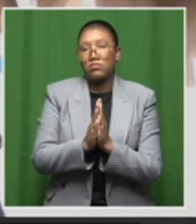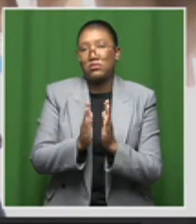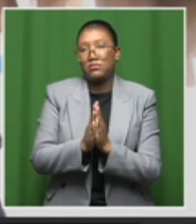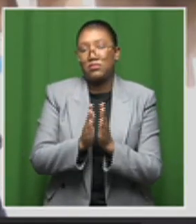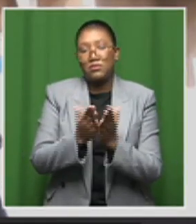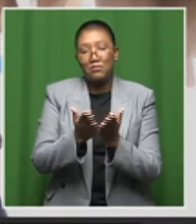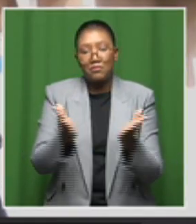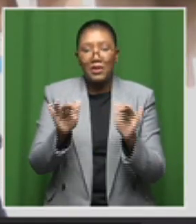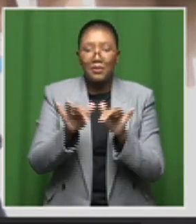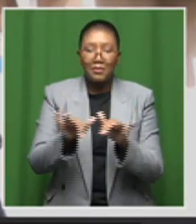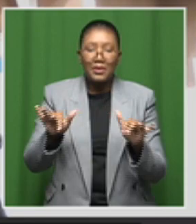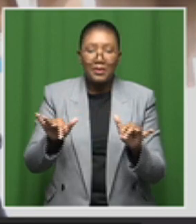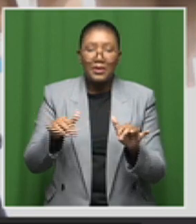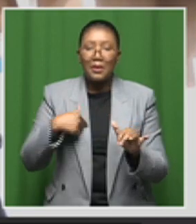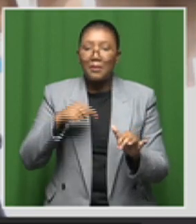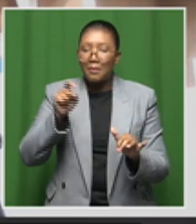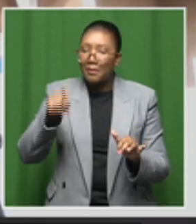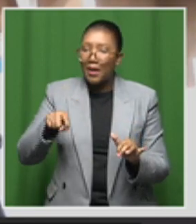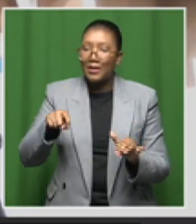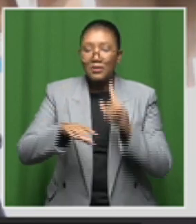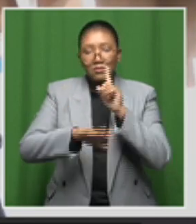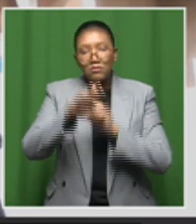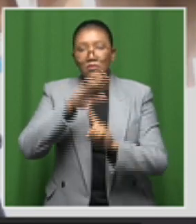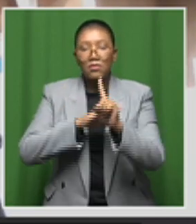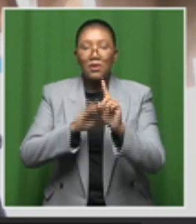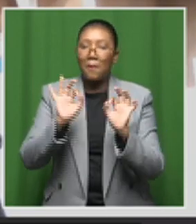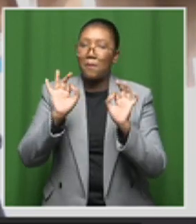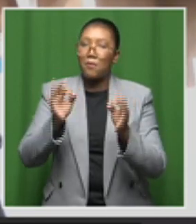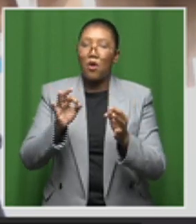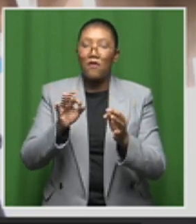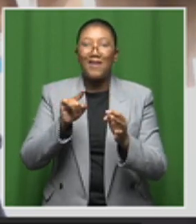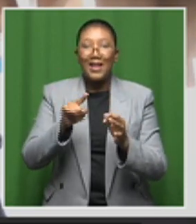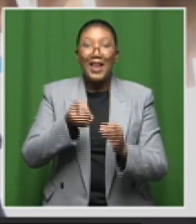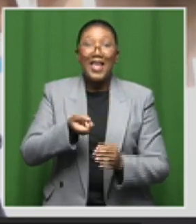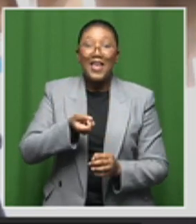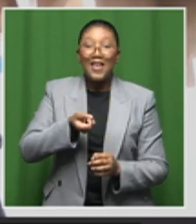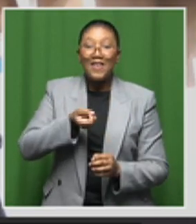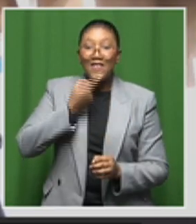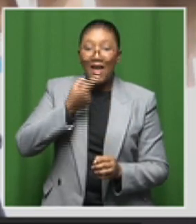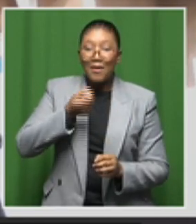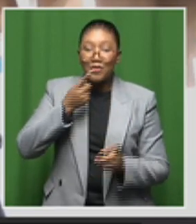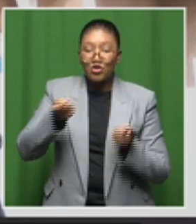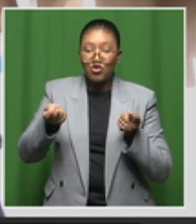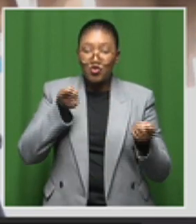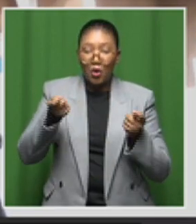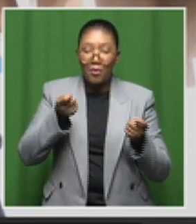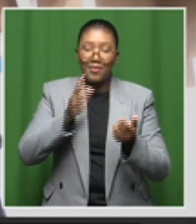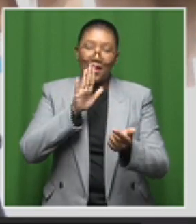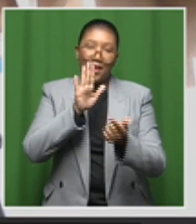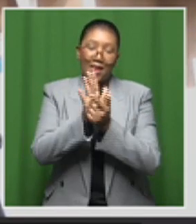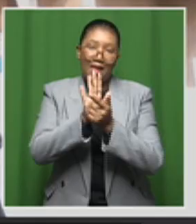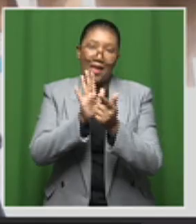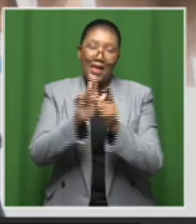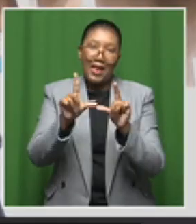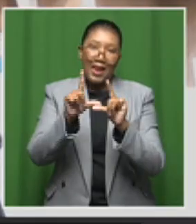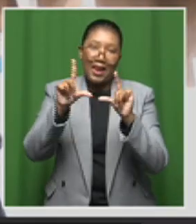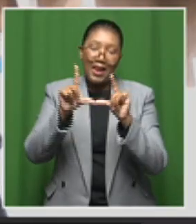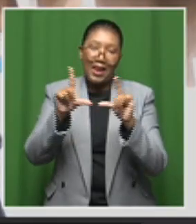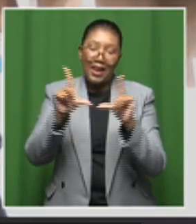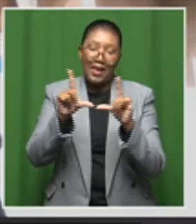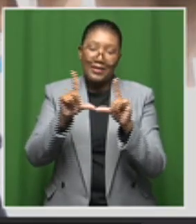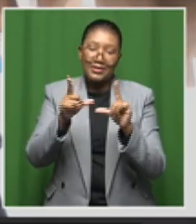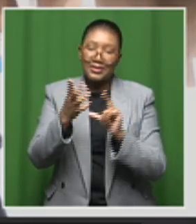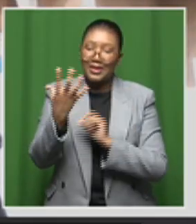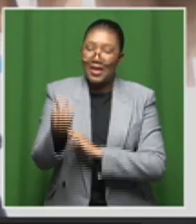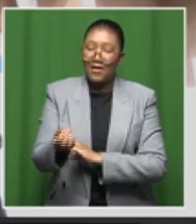please get your medicine from a licensed pharmacy. If you do get medication from anywhere that is not licensed, it